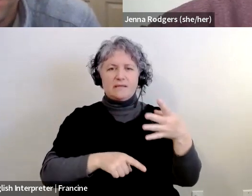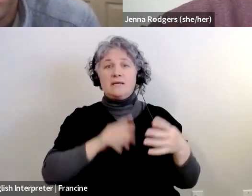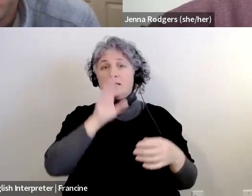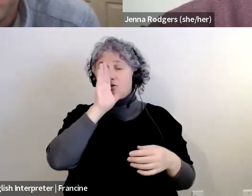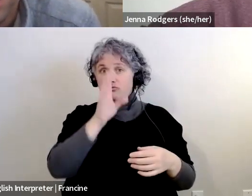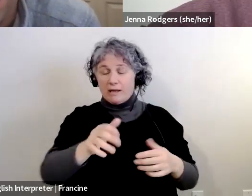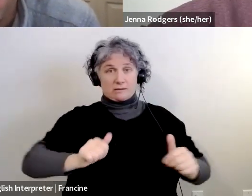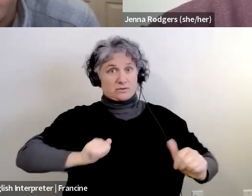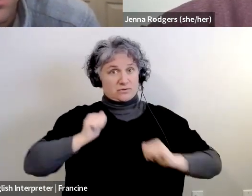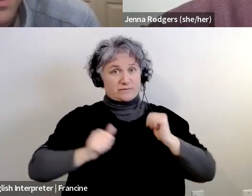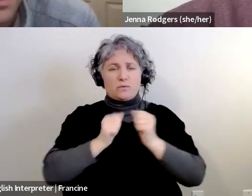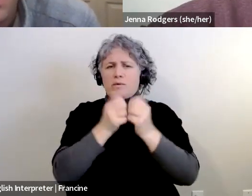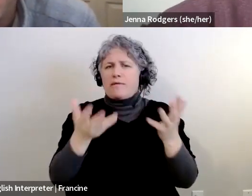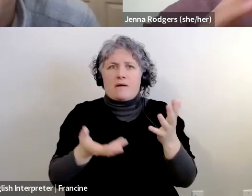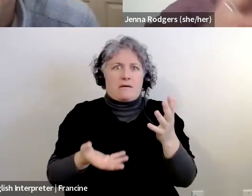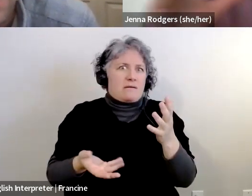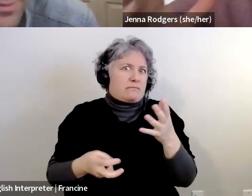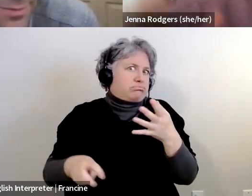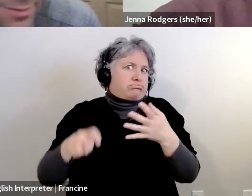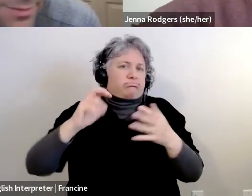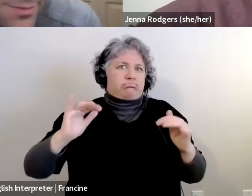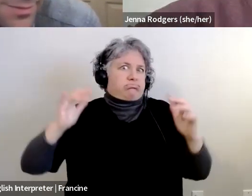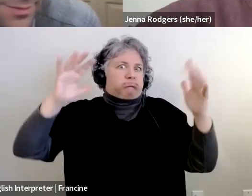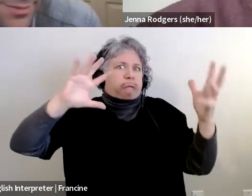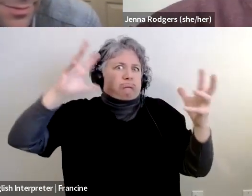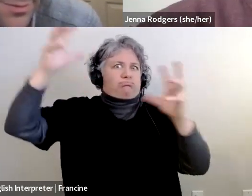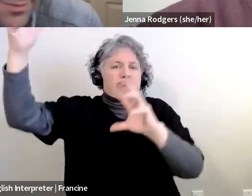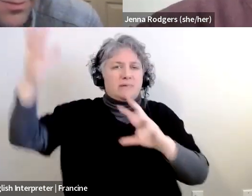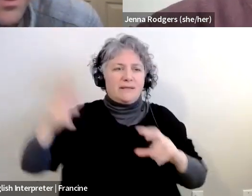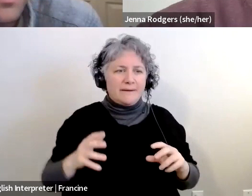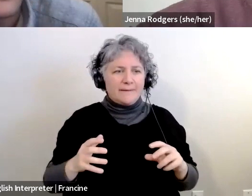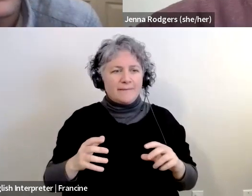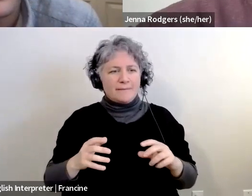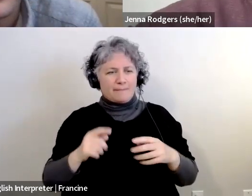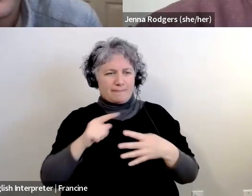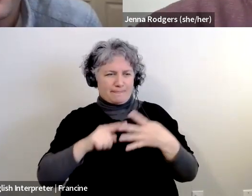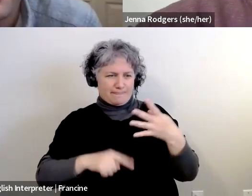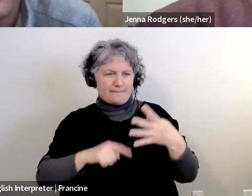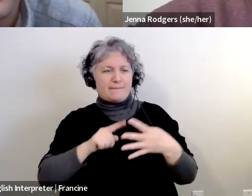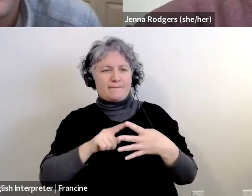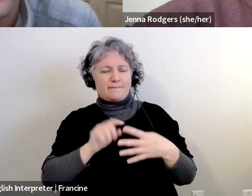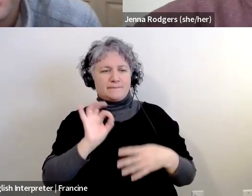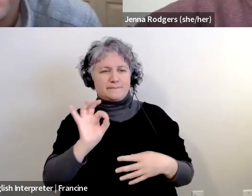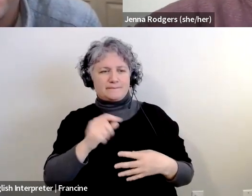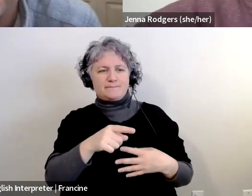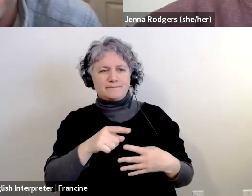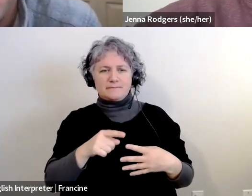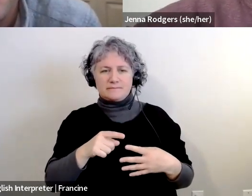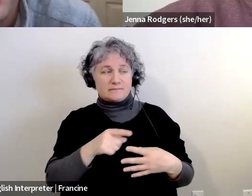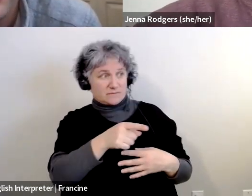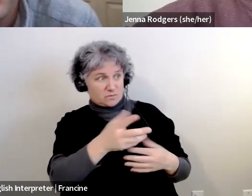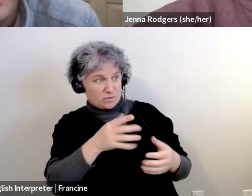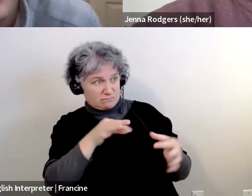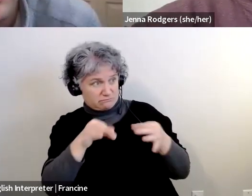escalation. Yeah. You can bring up the bullet points again. I think that's helpful. Mm-hmm. Stafford, do you want to talk us through